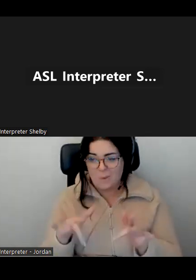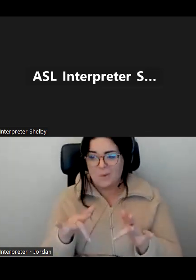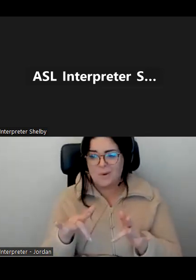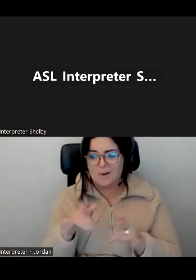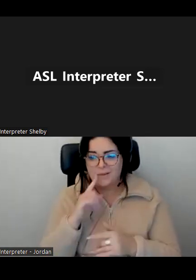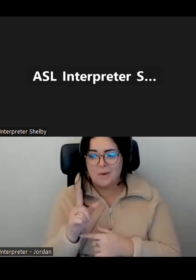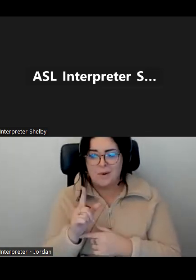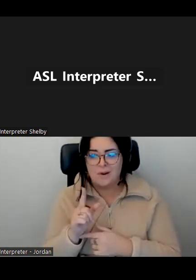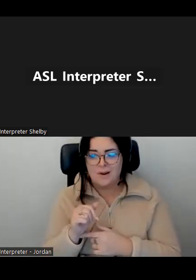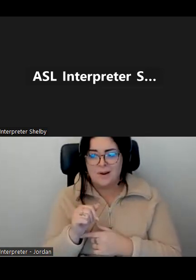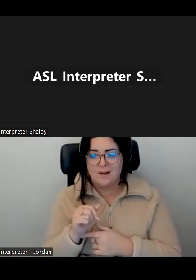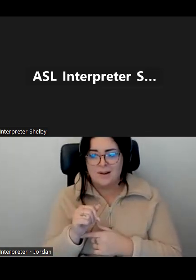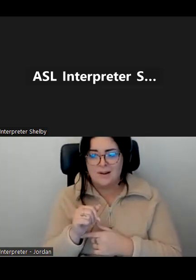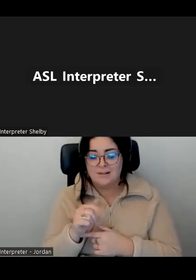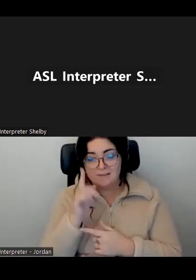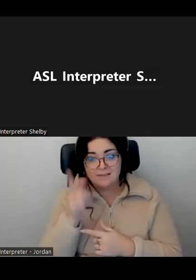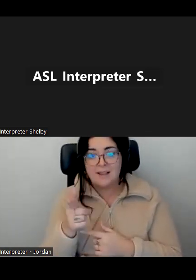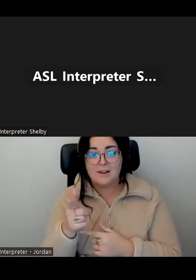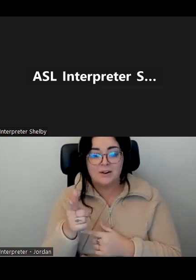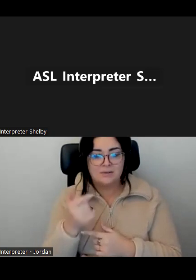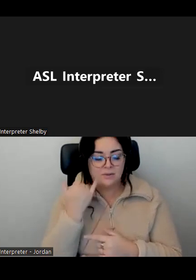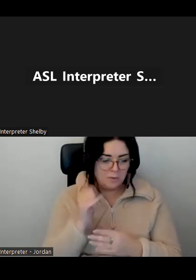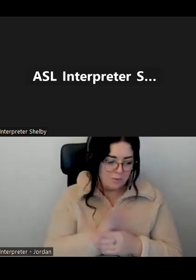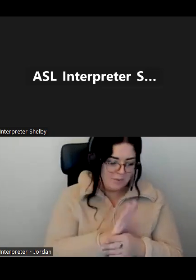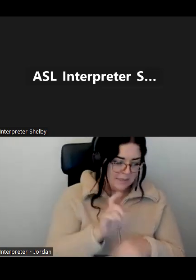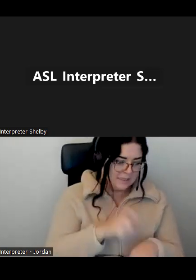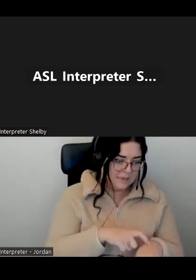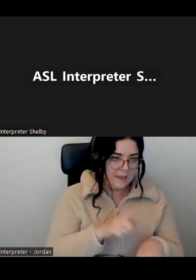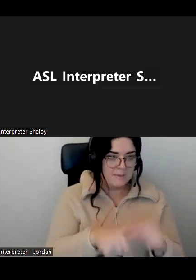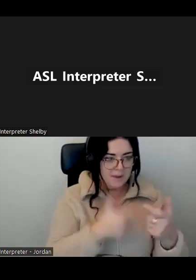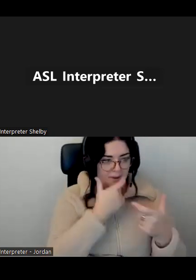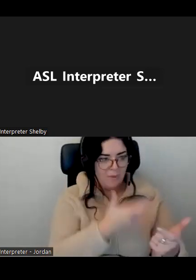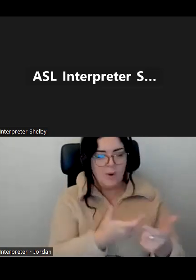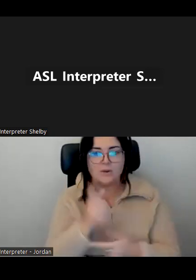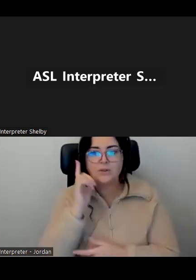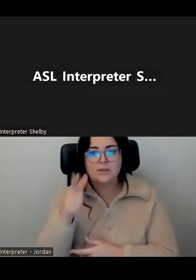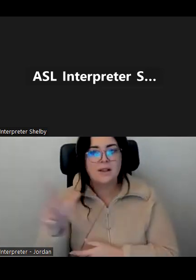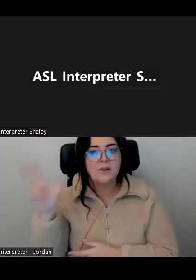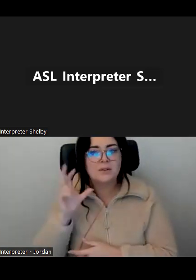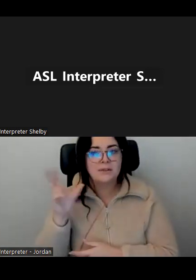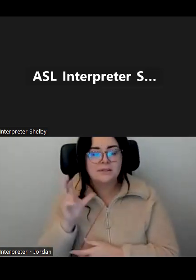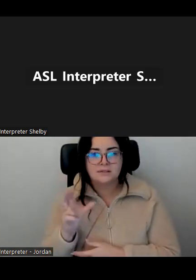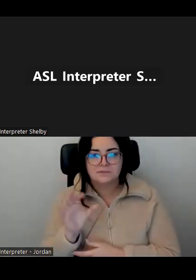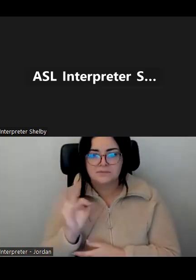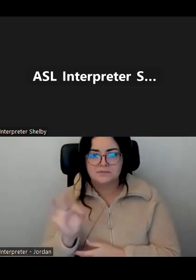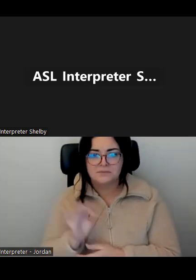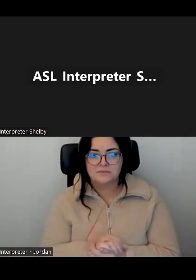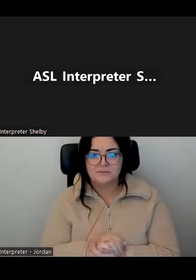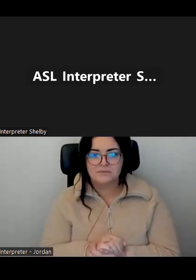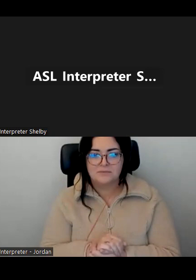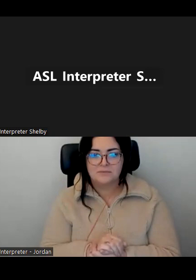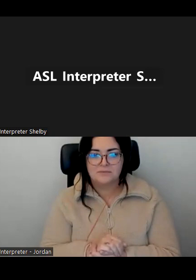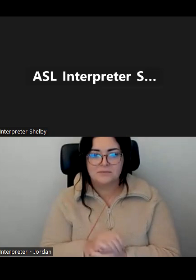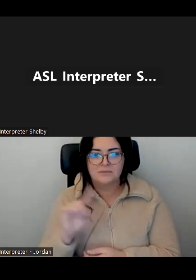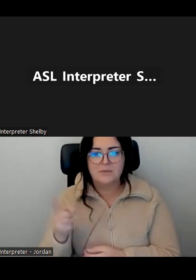people, if you're busy at the time, you can actually go hear them at another point. The only thing is you can't